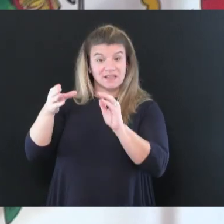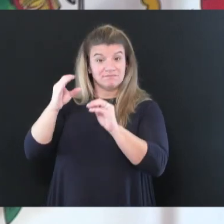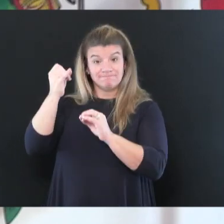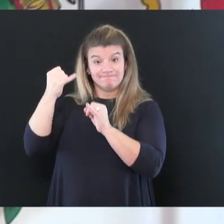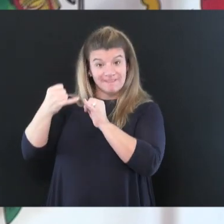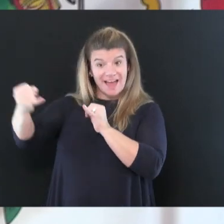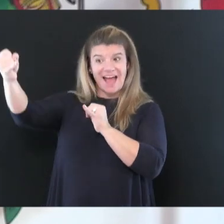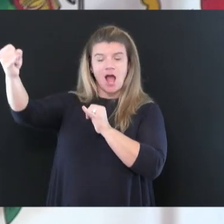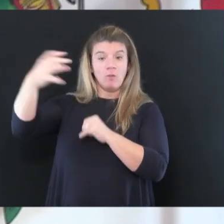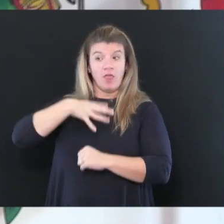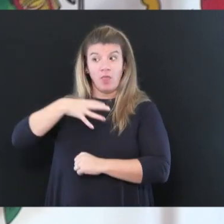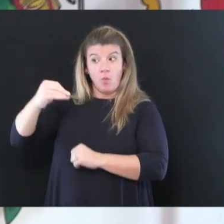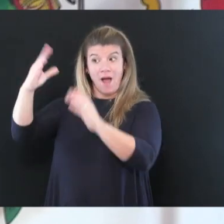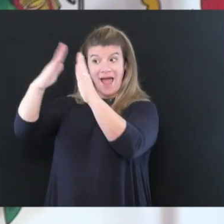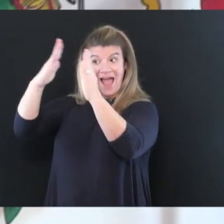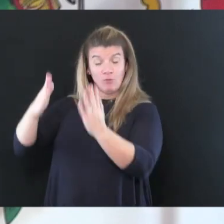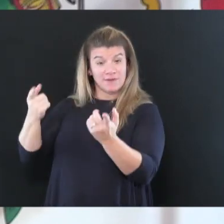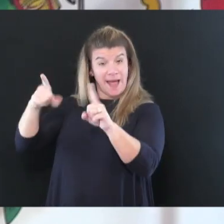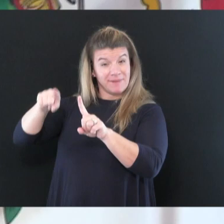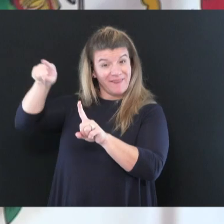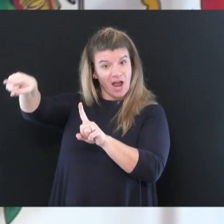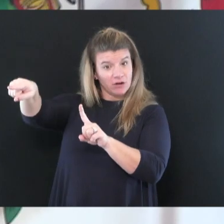on what's going on,